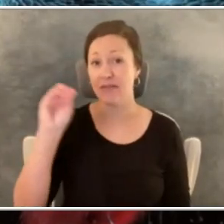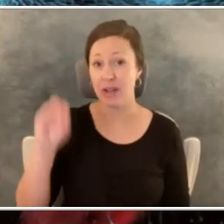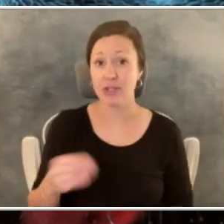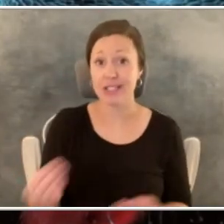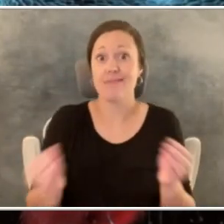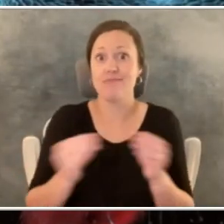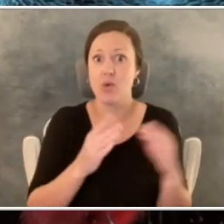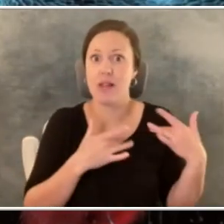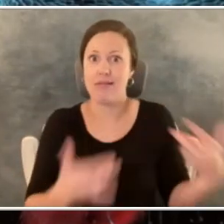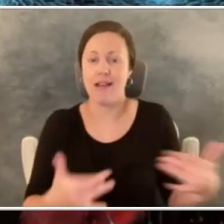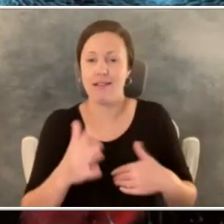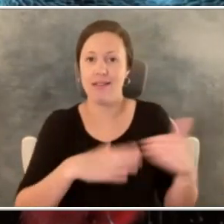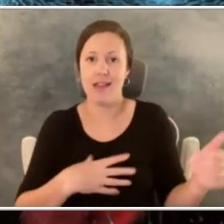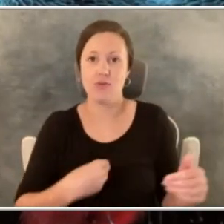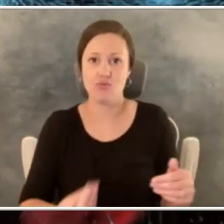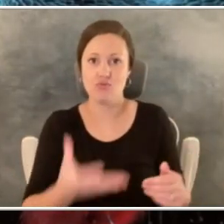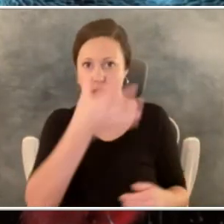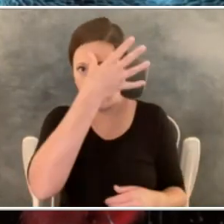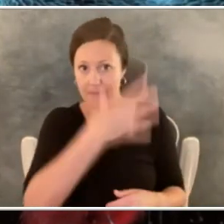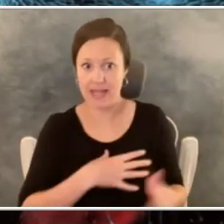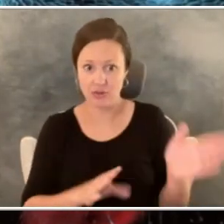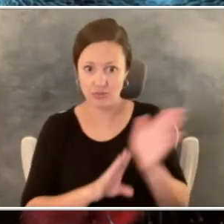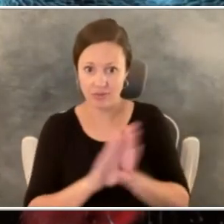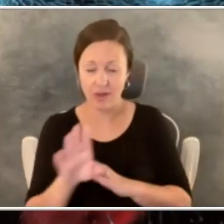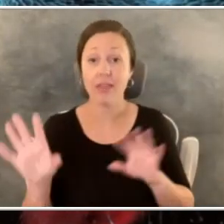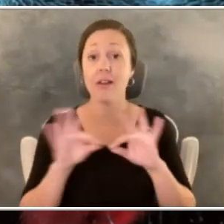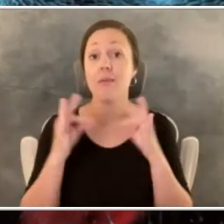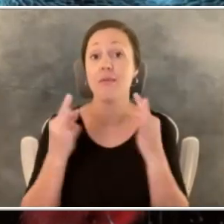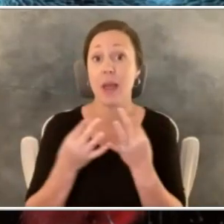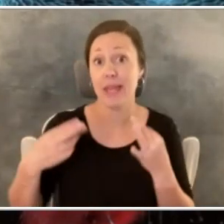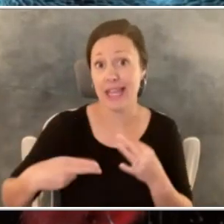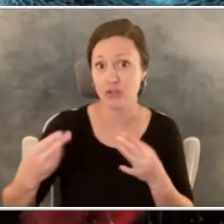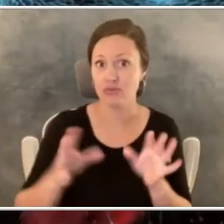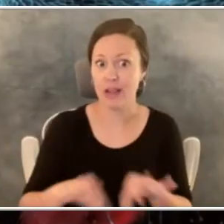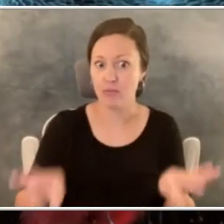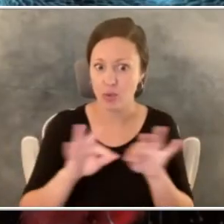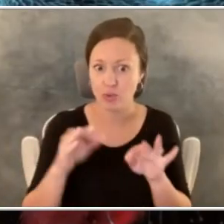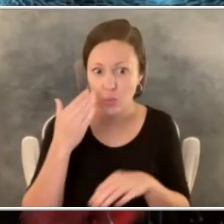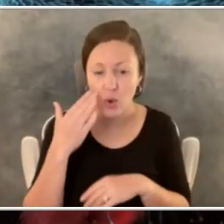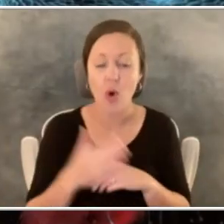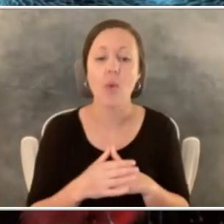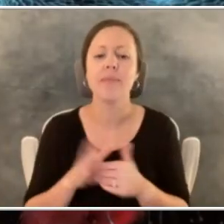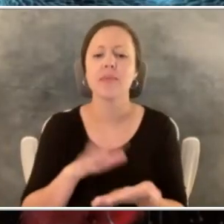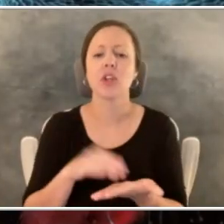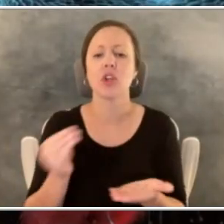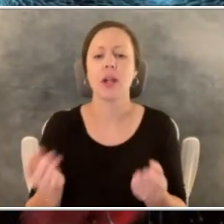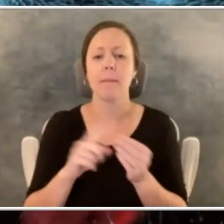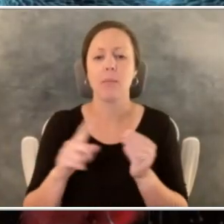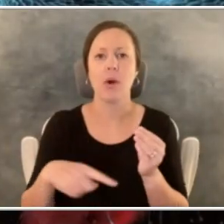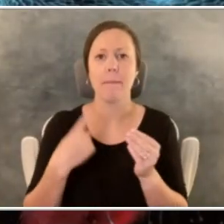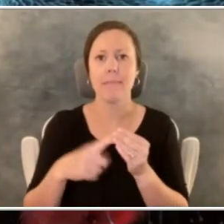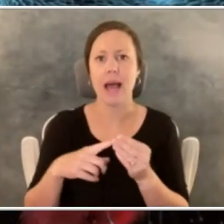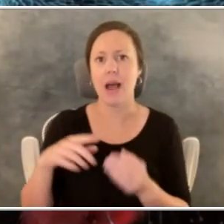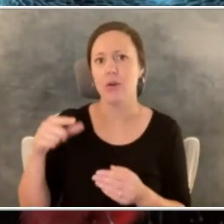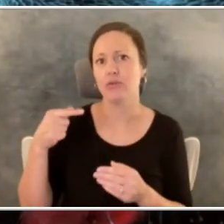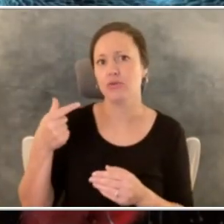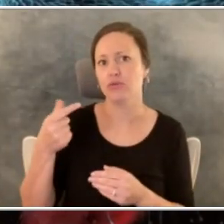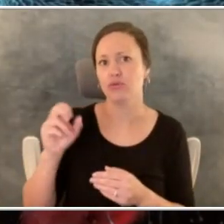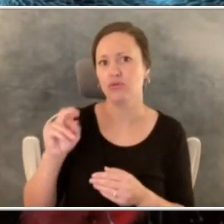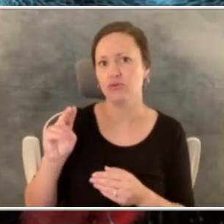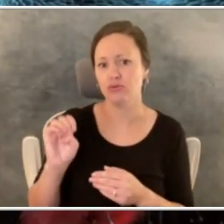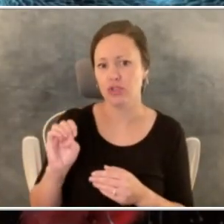Your family history is an important factor, so know it. And we are learning more about the role of gene mutations like